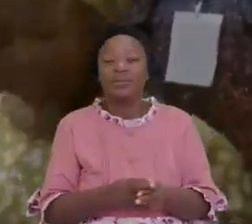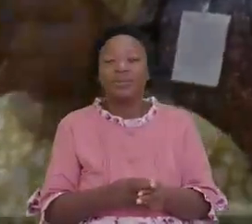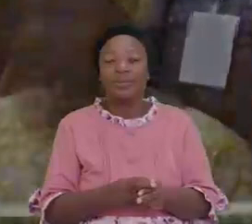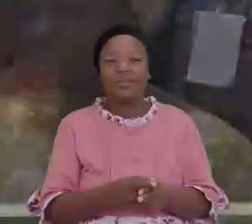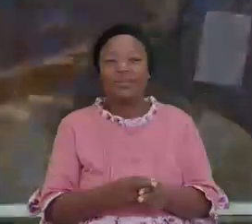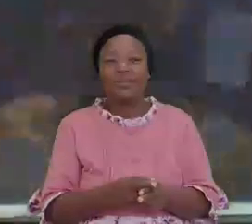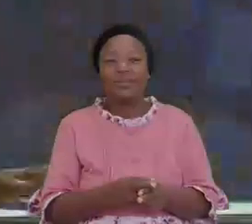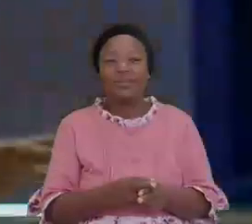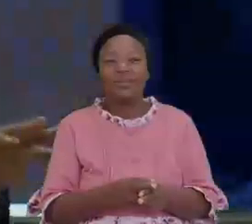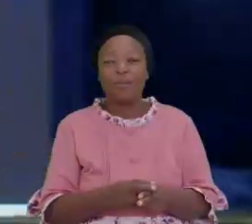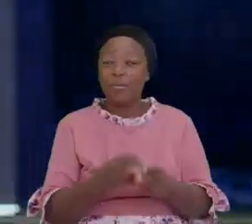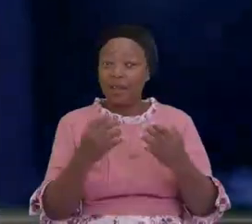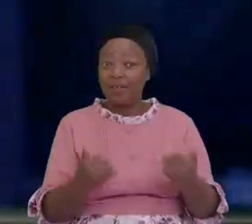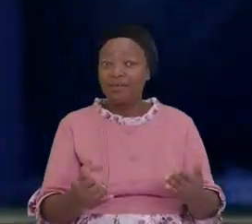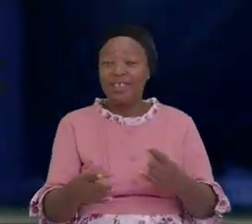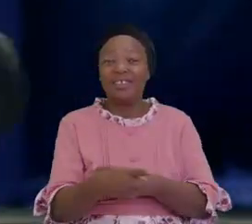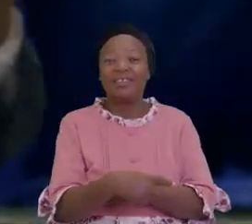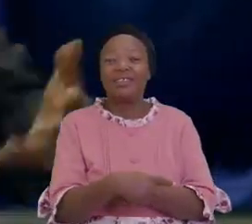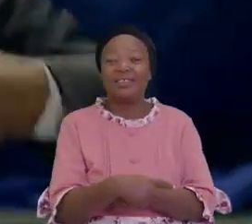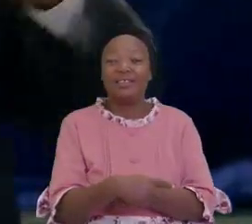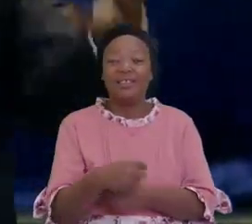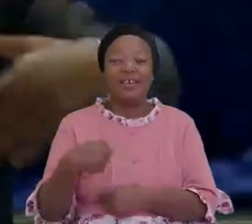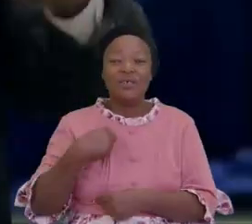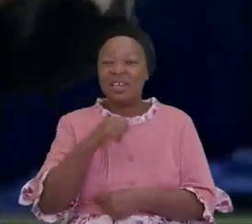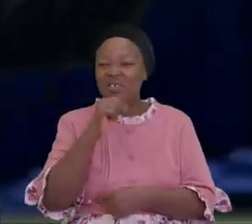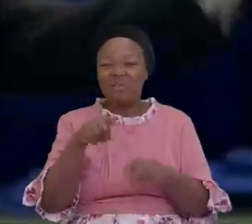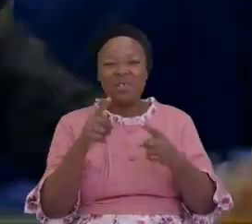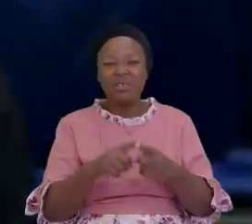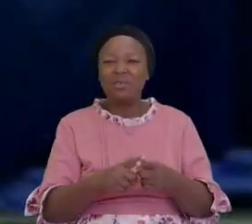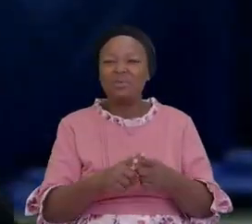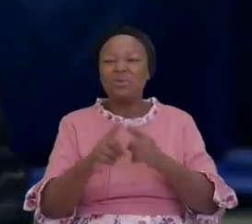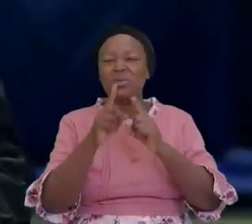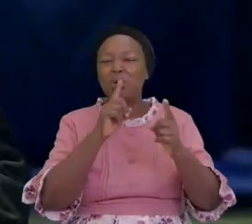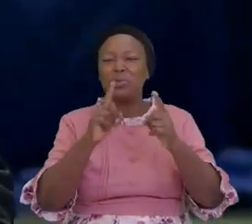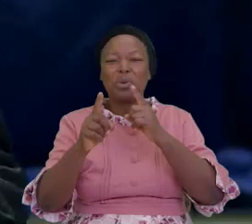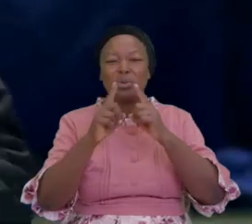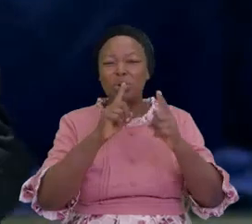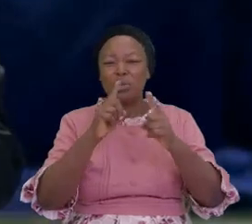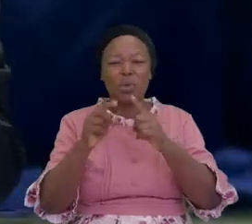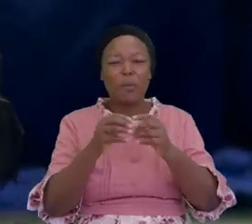Today, we're not going to preach, talk much.